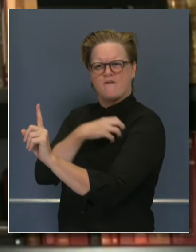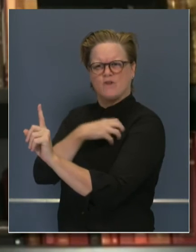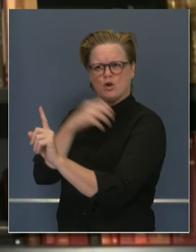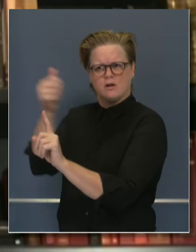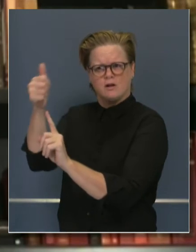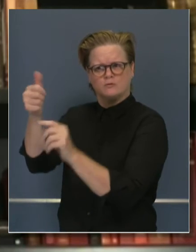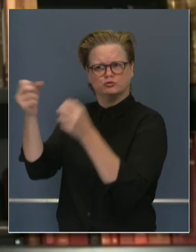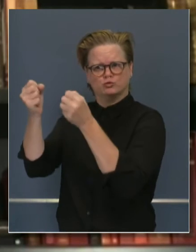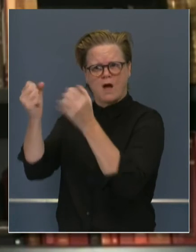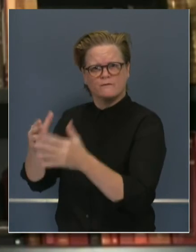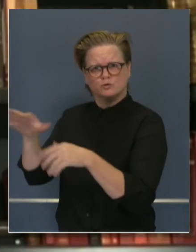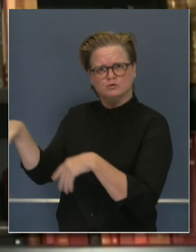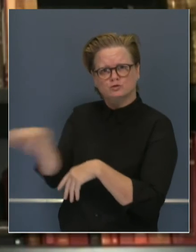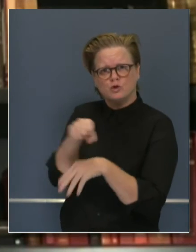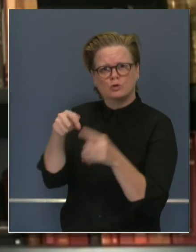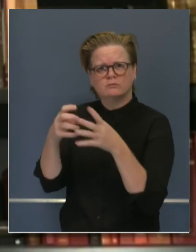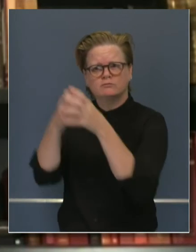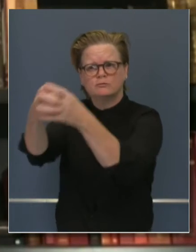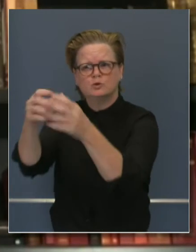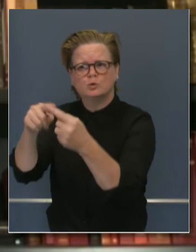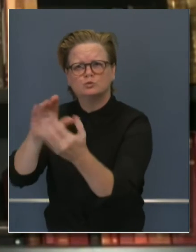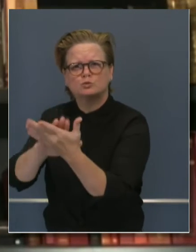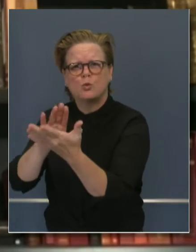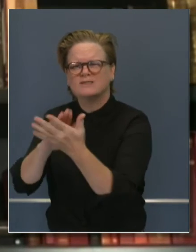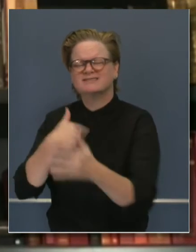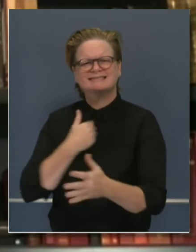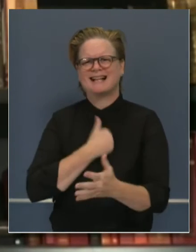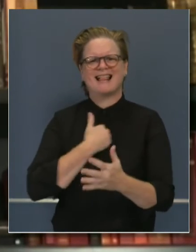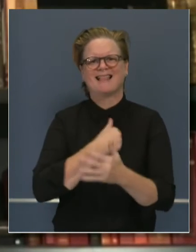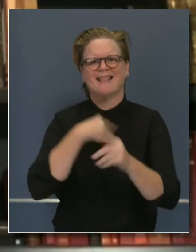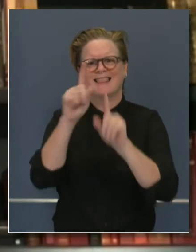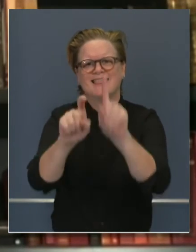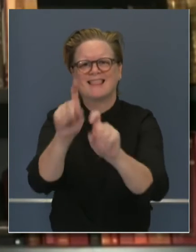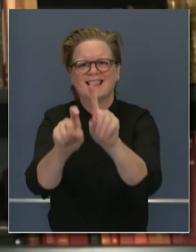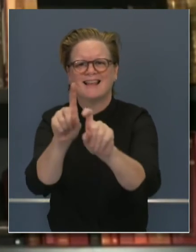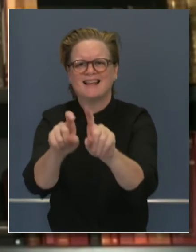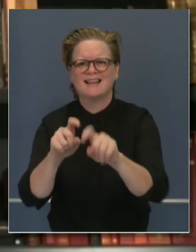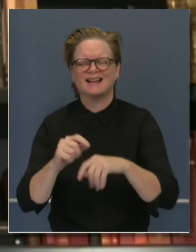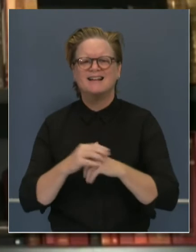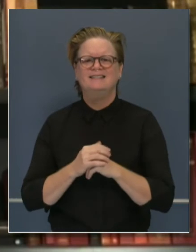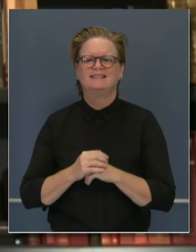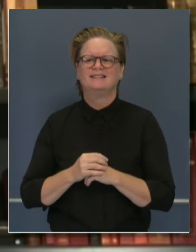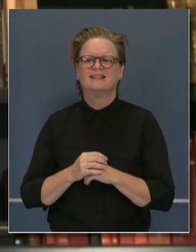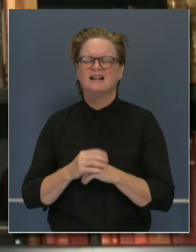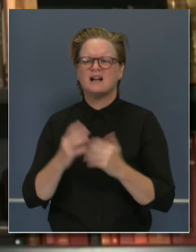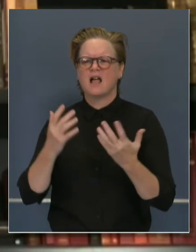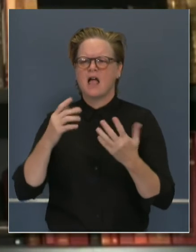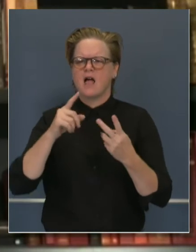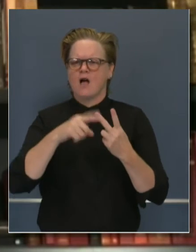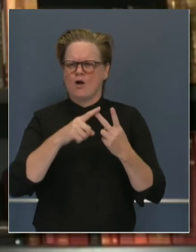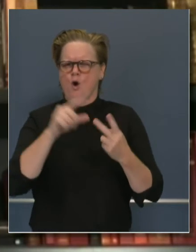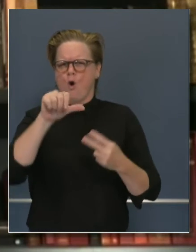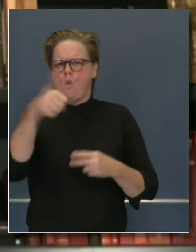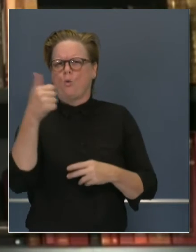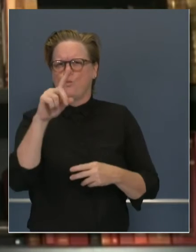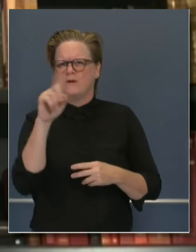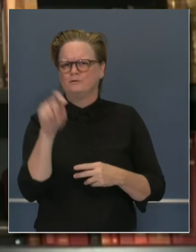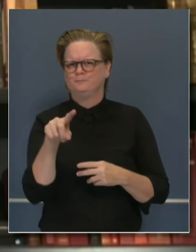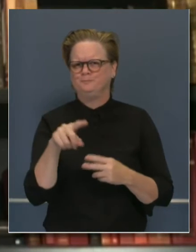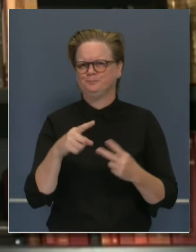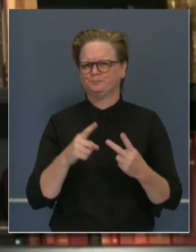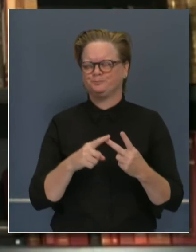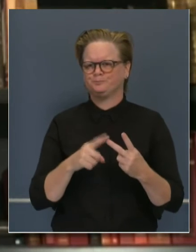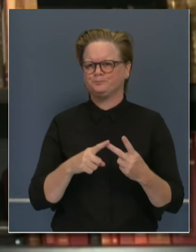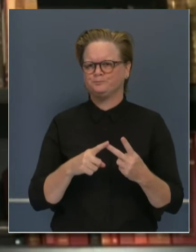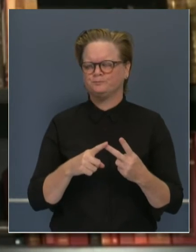two questions, but it's been a couple weeks now since a judge issued an injunction telling you to no longer alter